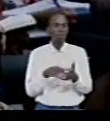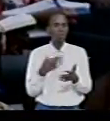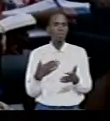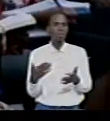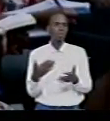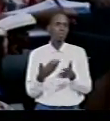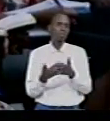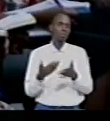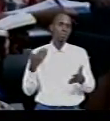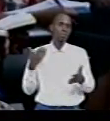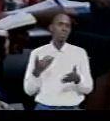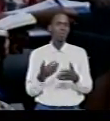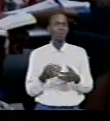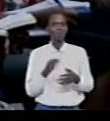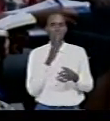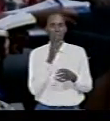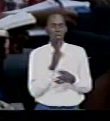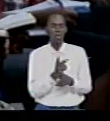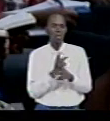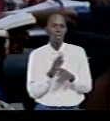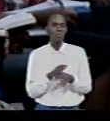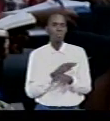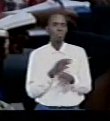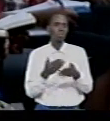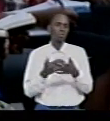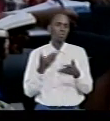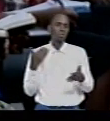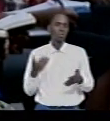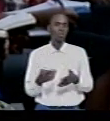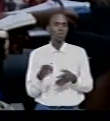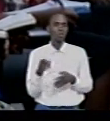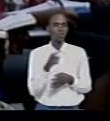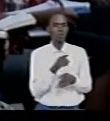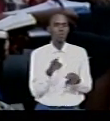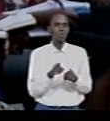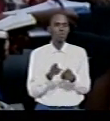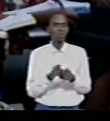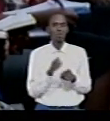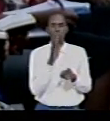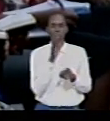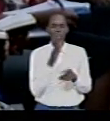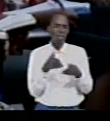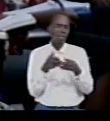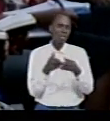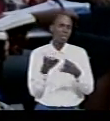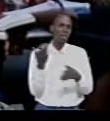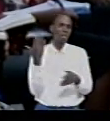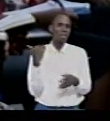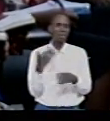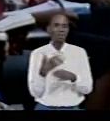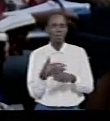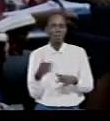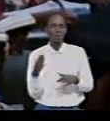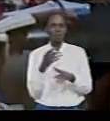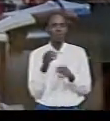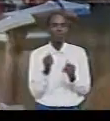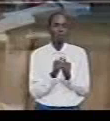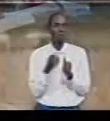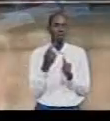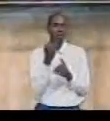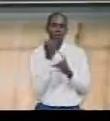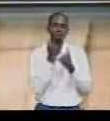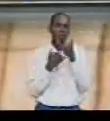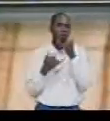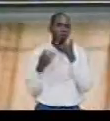beware, lest ye also be led away with the error of the wicked and